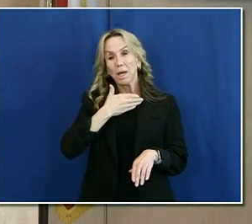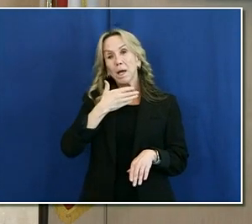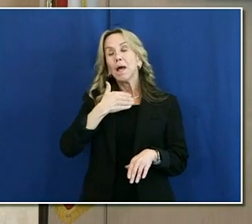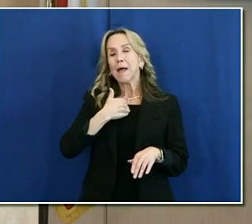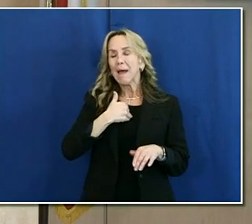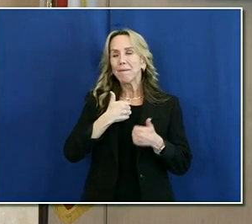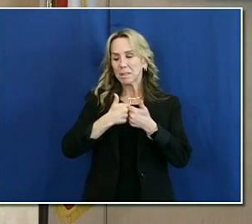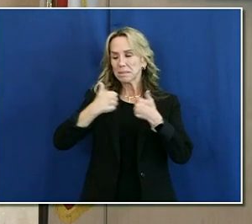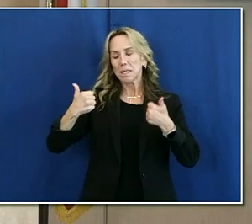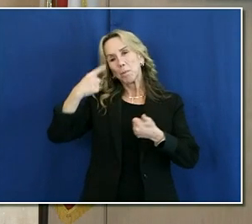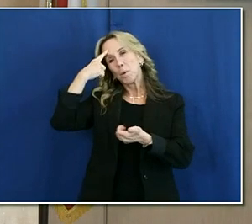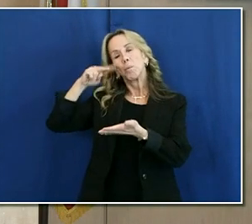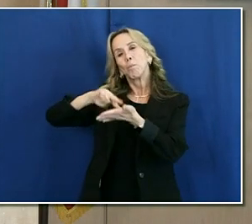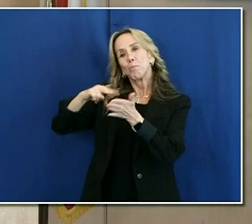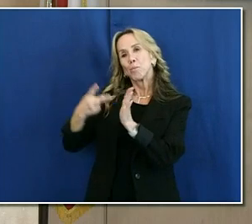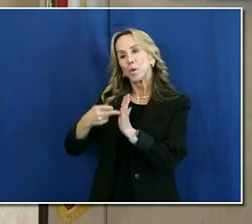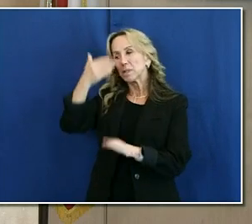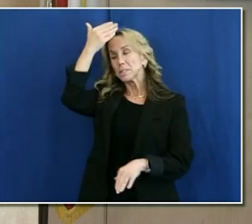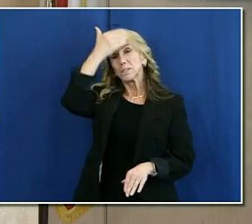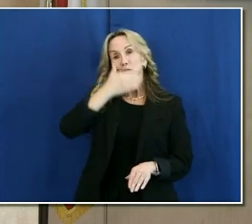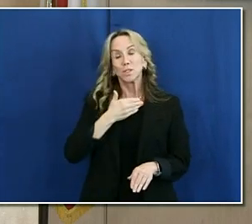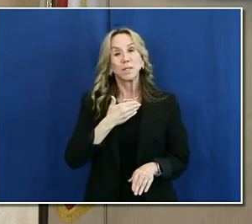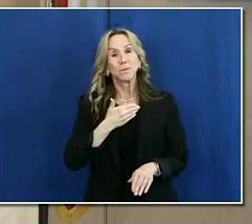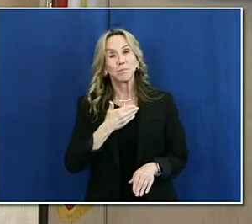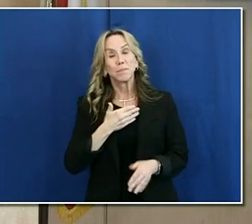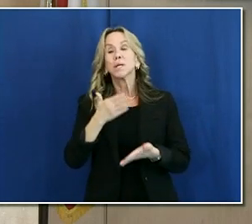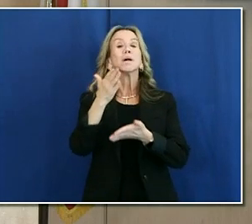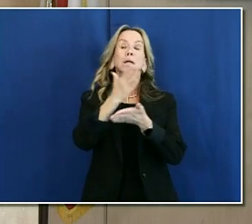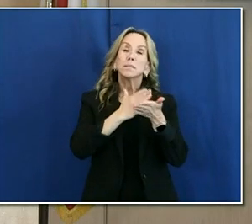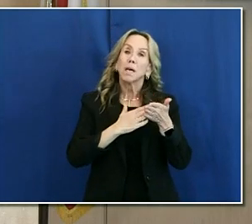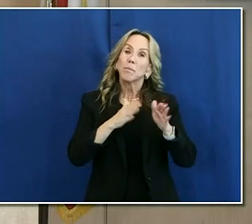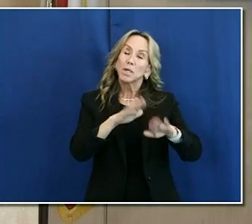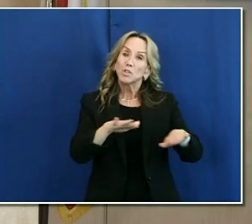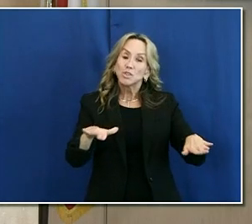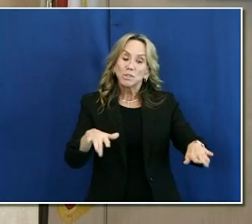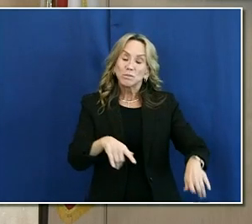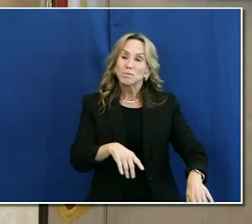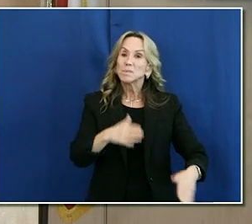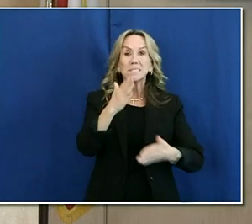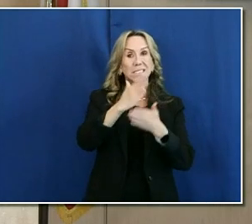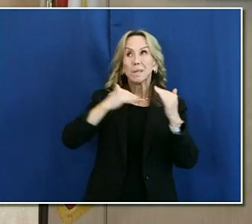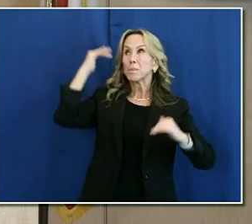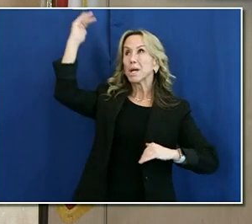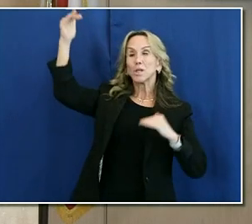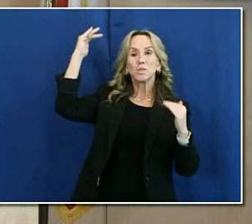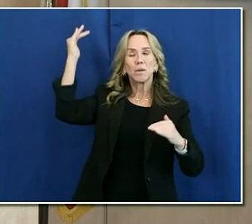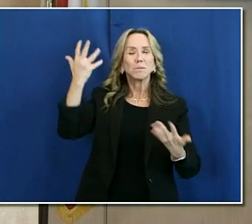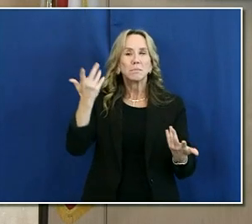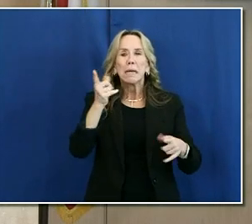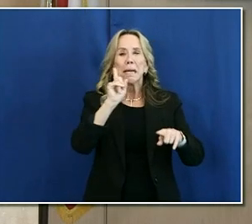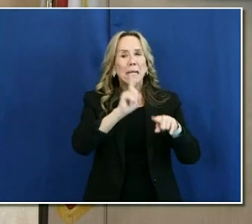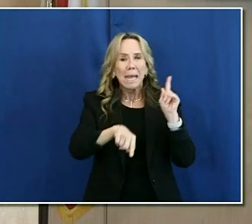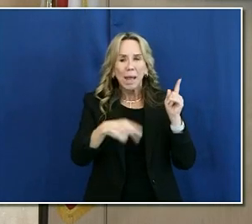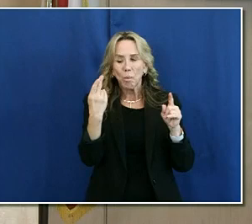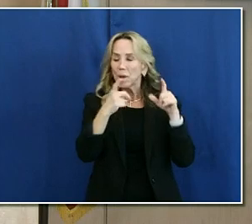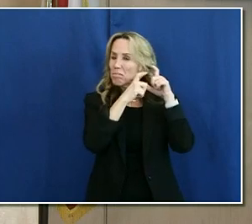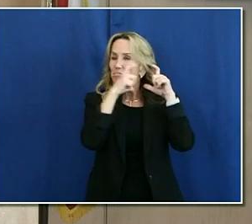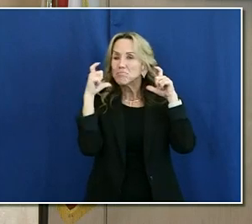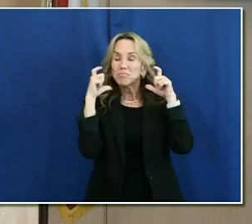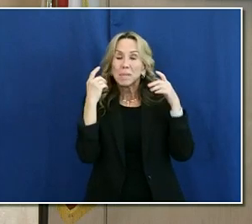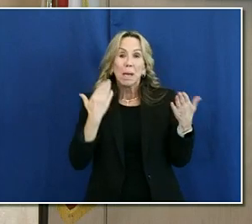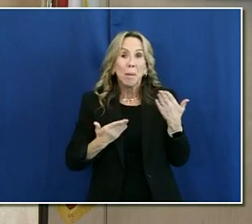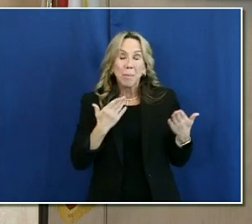shields. In many cases, some children or adults cannot wear, for either a medical reason or